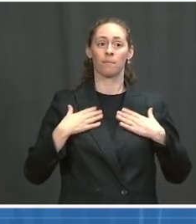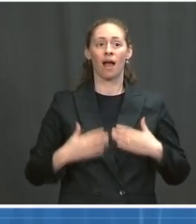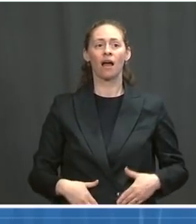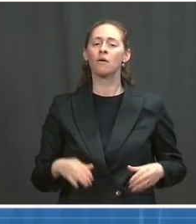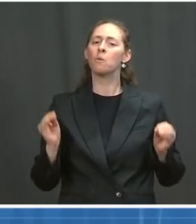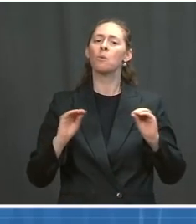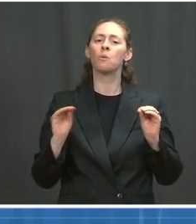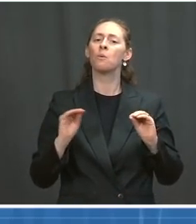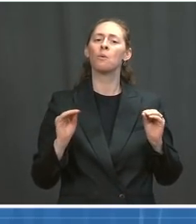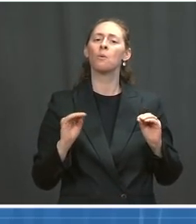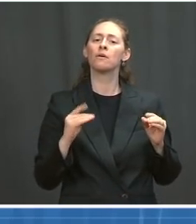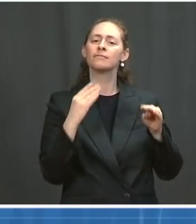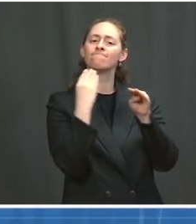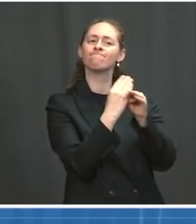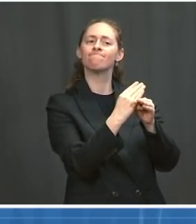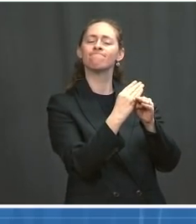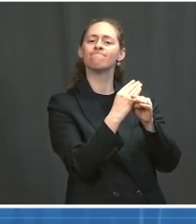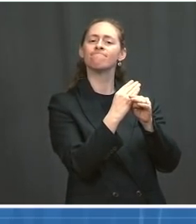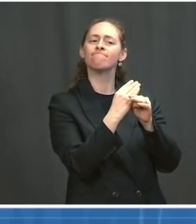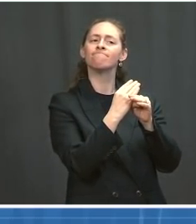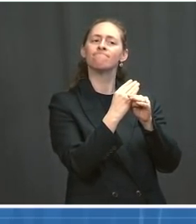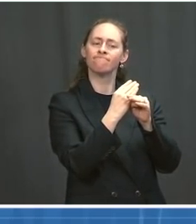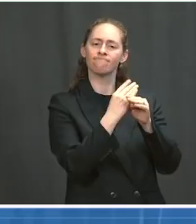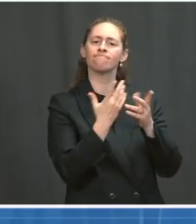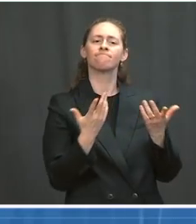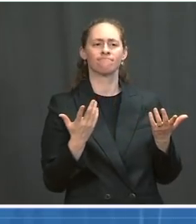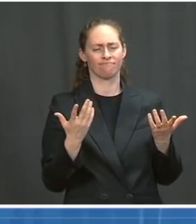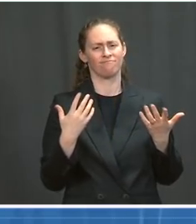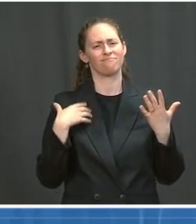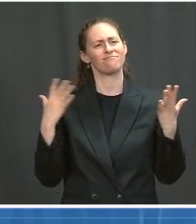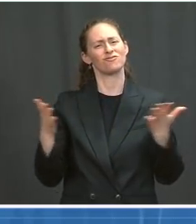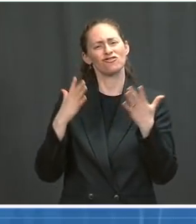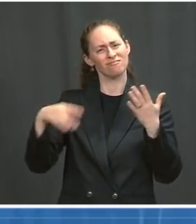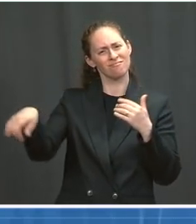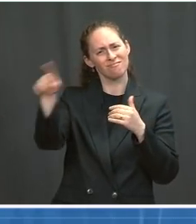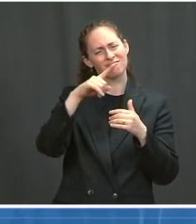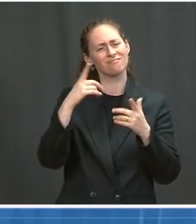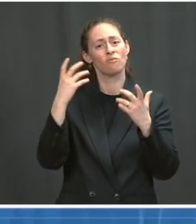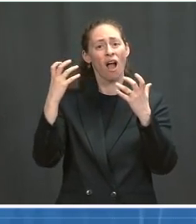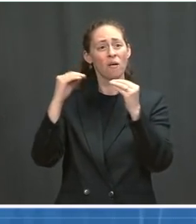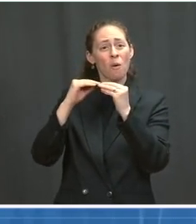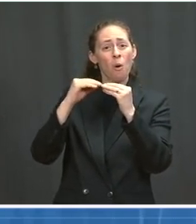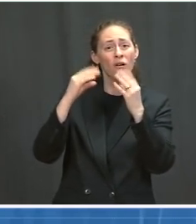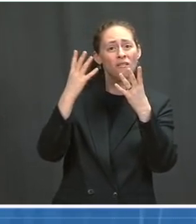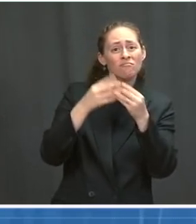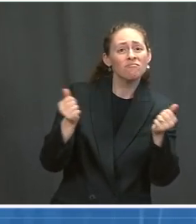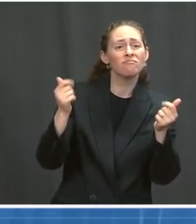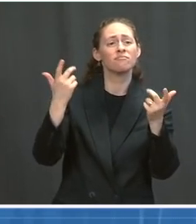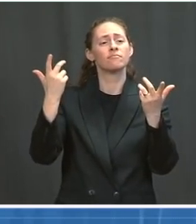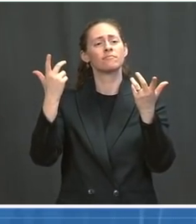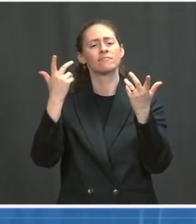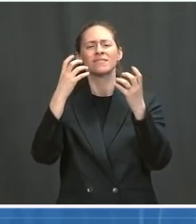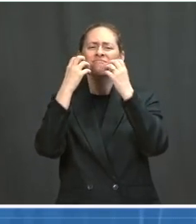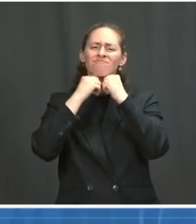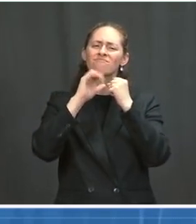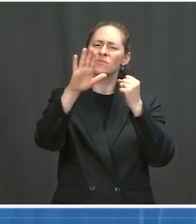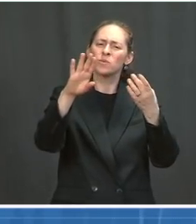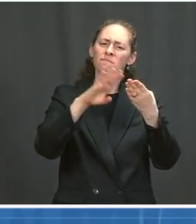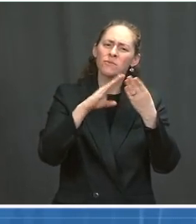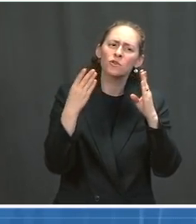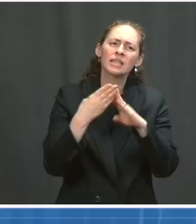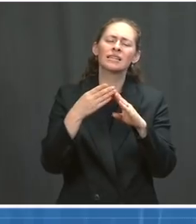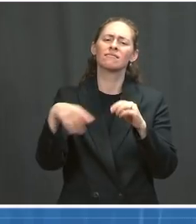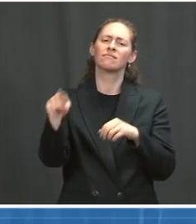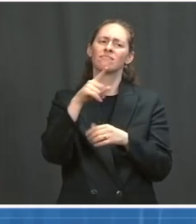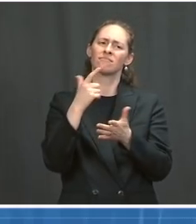stay down is for everyone to get vaccinated. That's how you can protect your community and help all of us return to the activities and the life